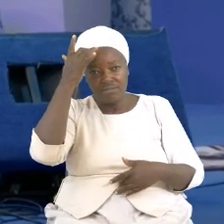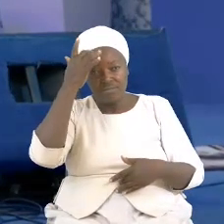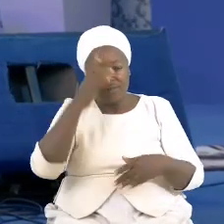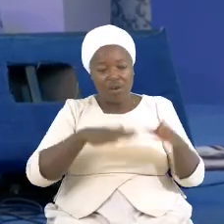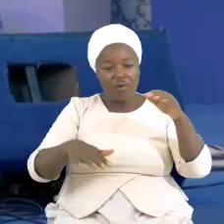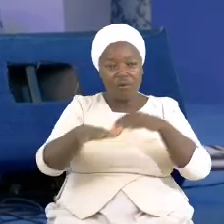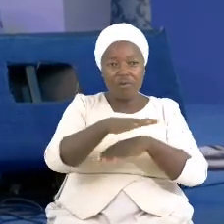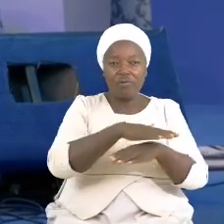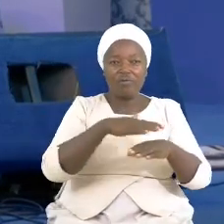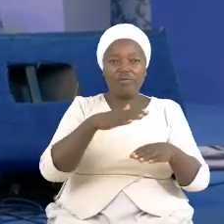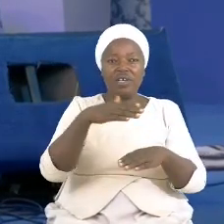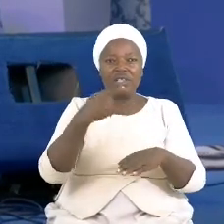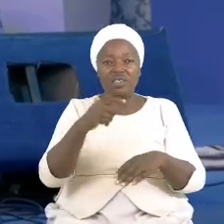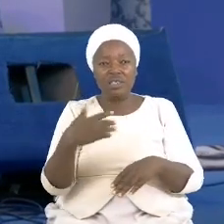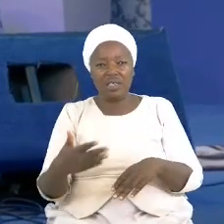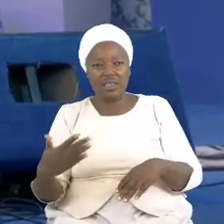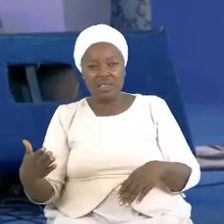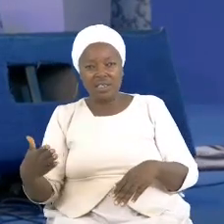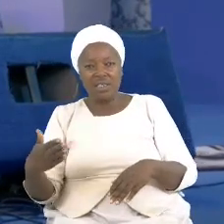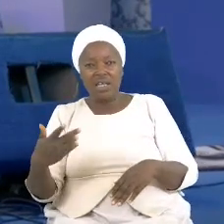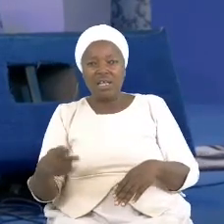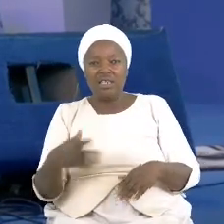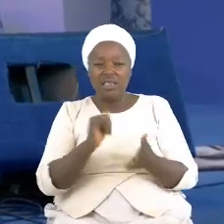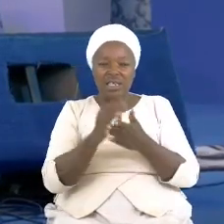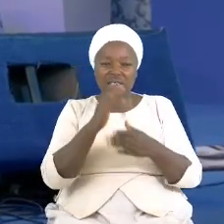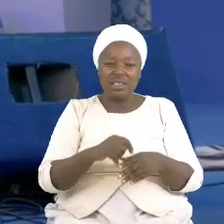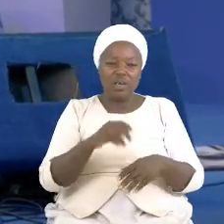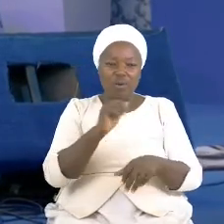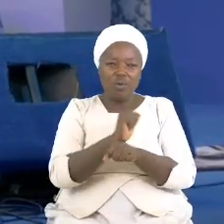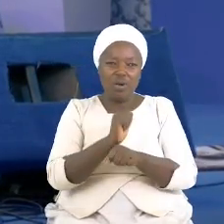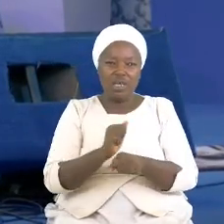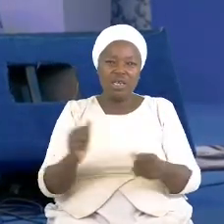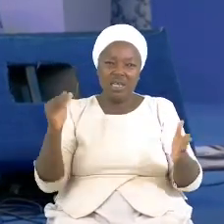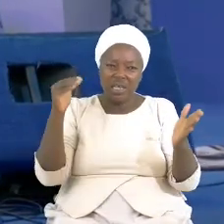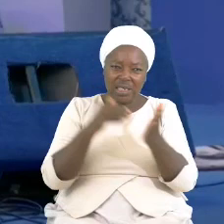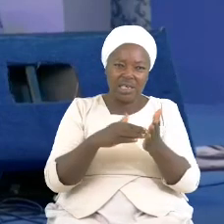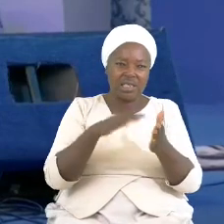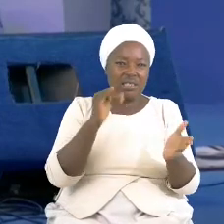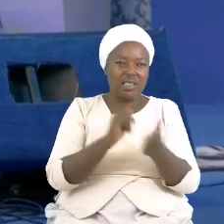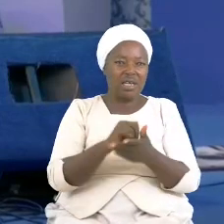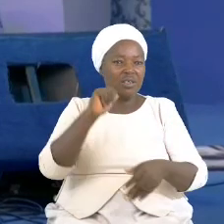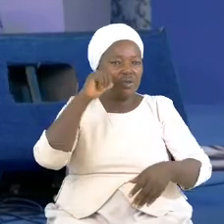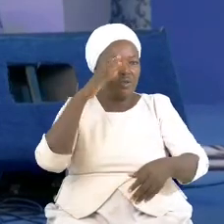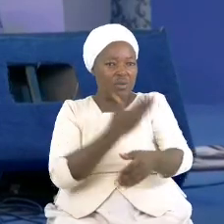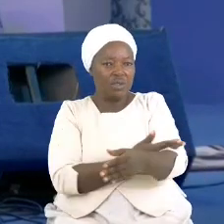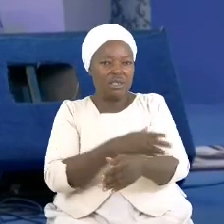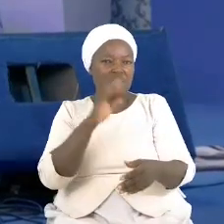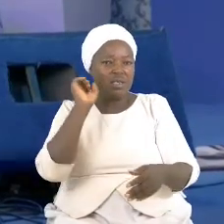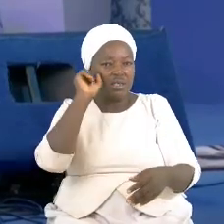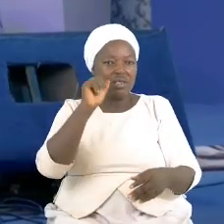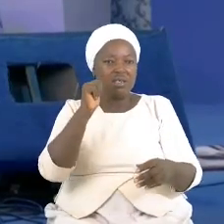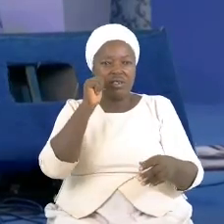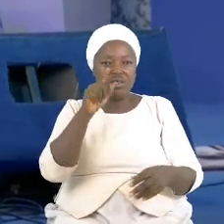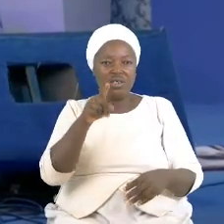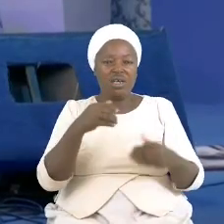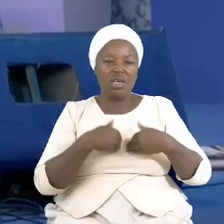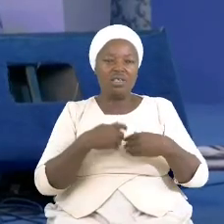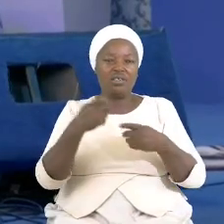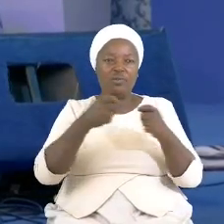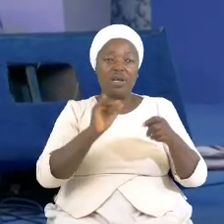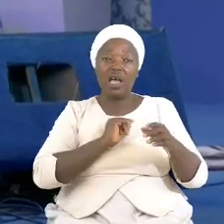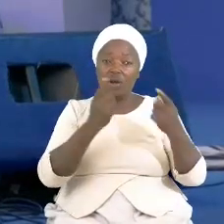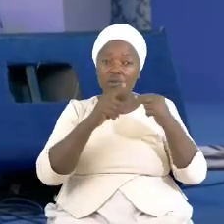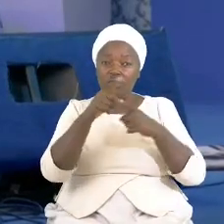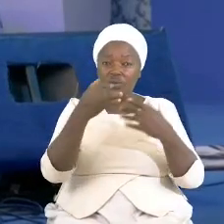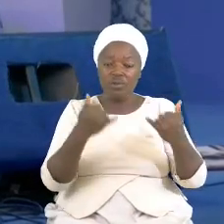sin, depressing that daughter. She had dominion. I come to you tonight to tell you